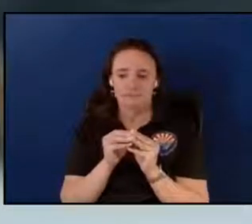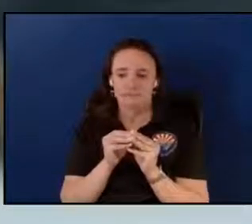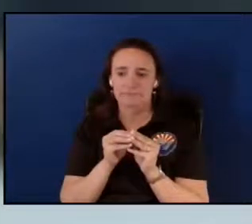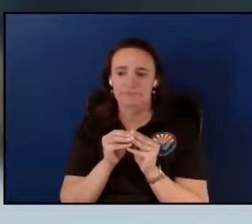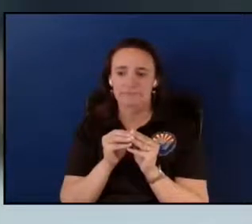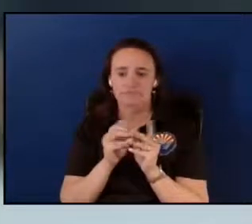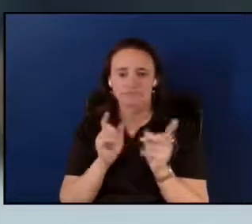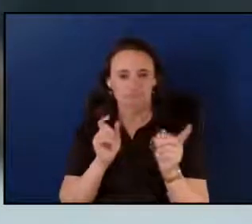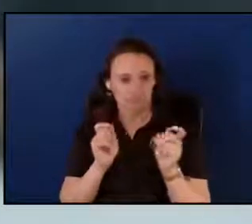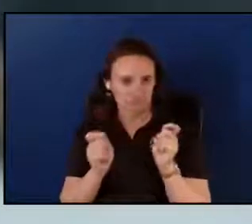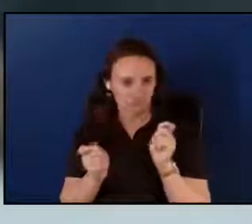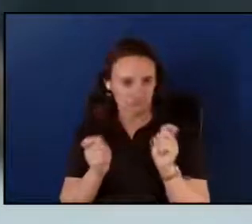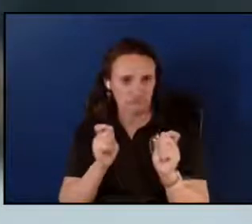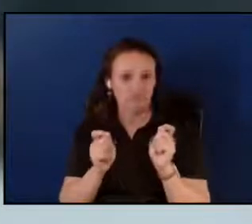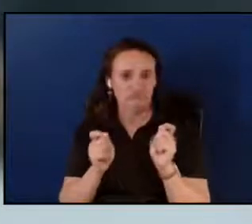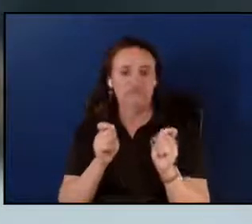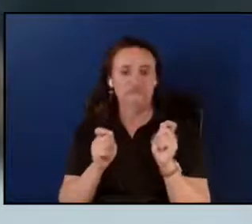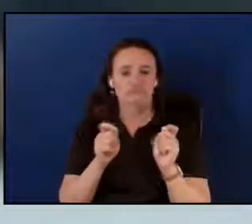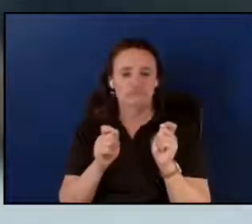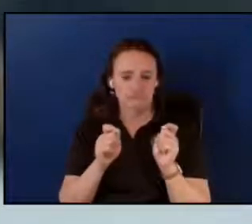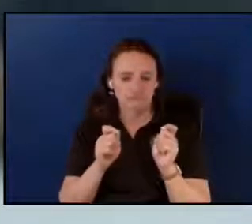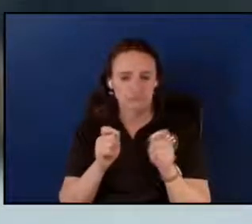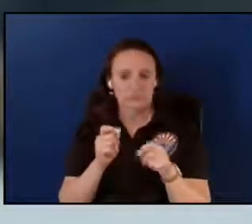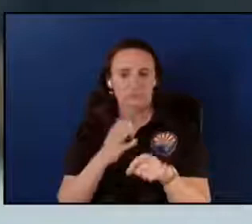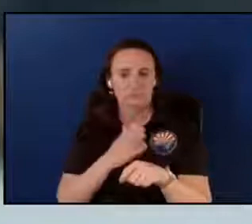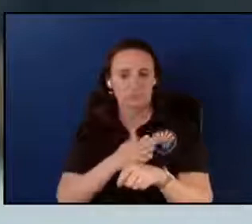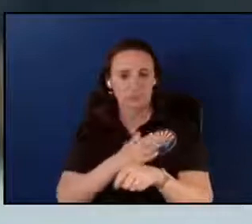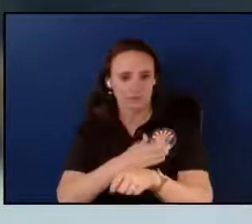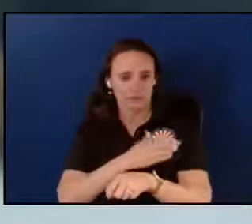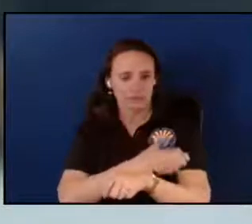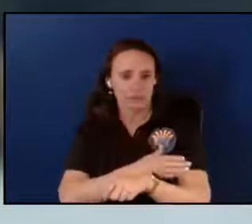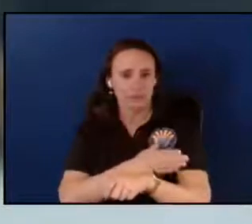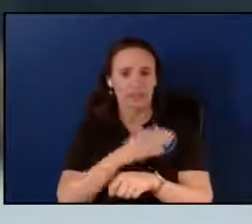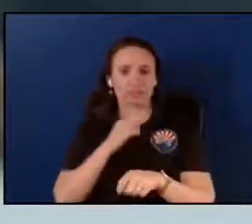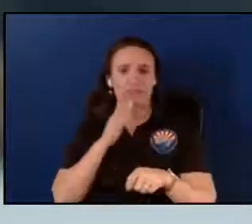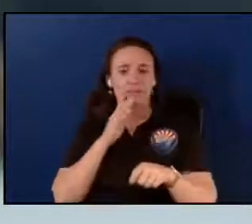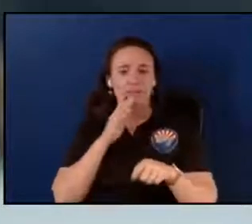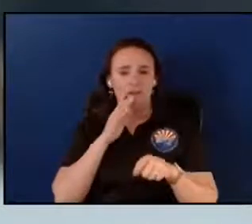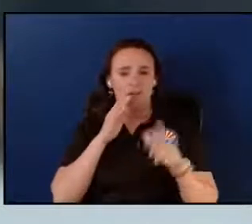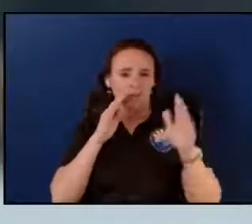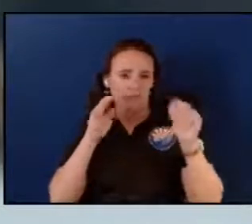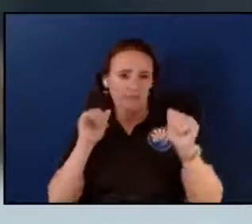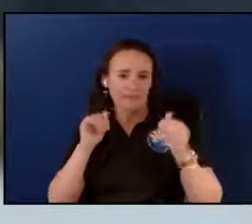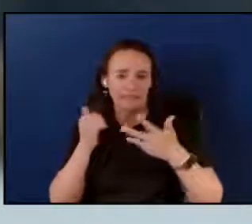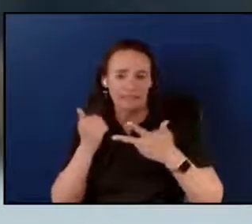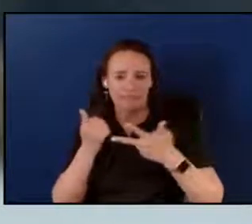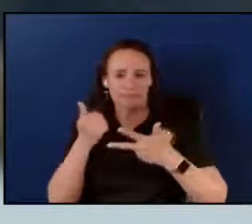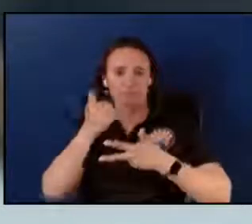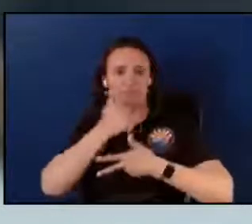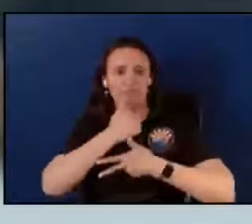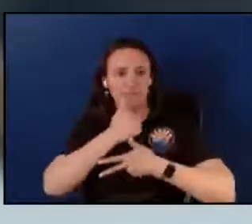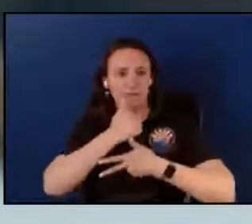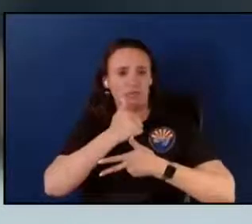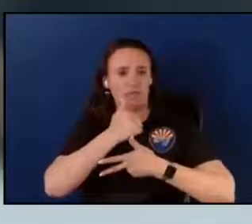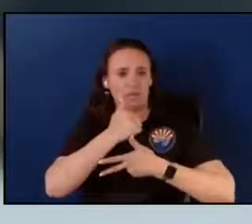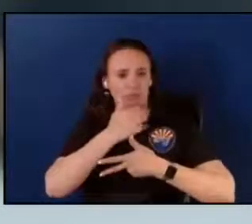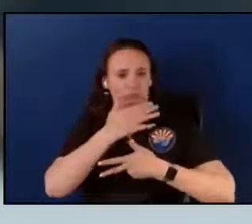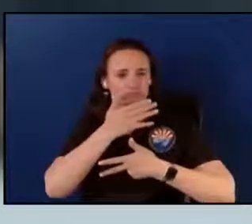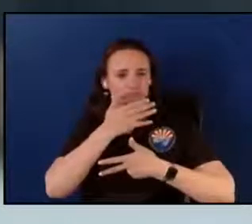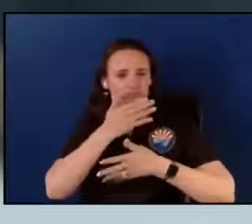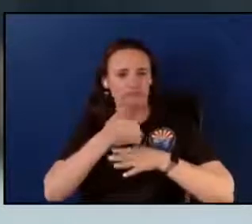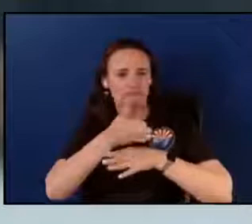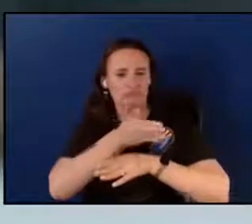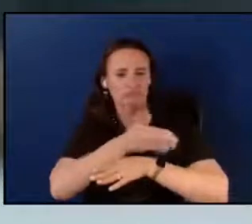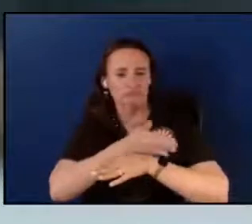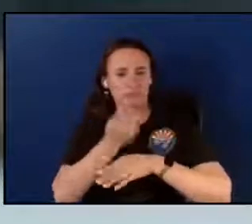changing over here. Hopefully, we can downgrade some other statuses within the next couple of days. As